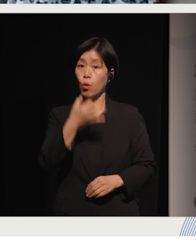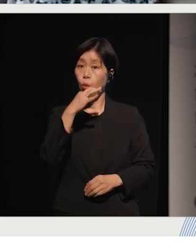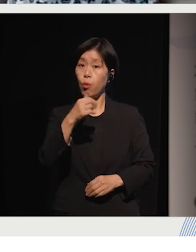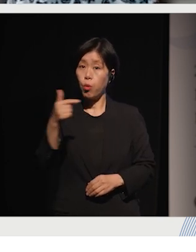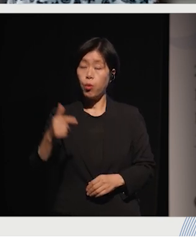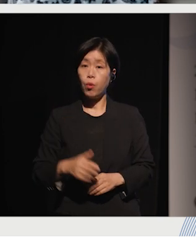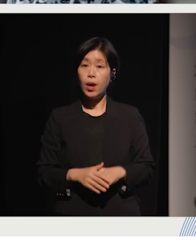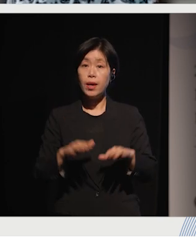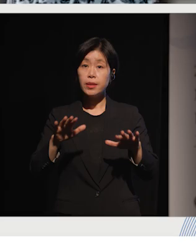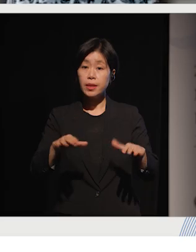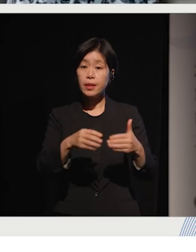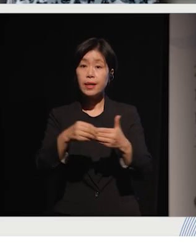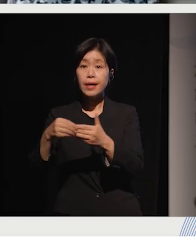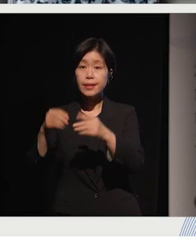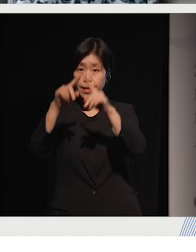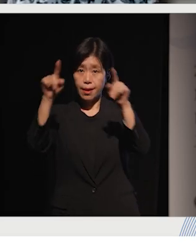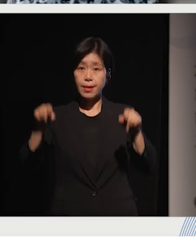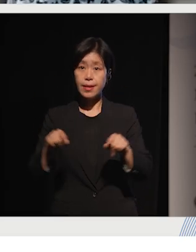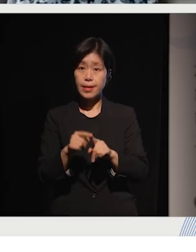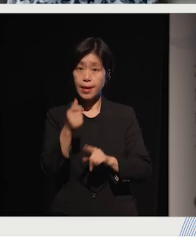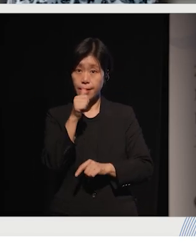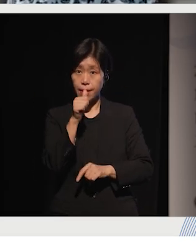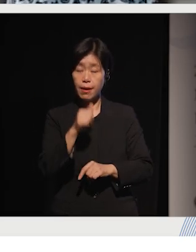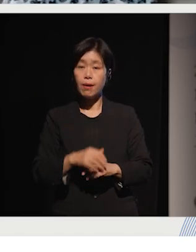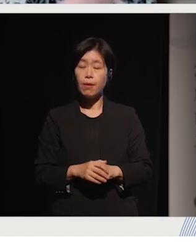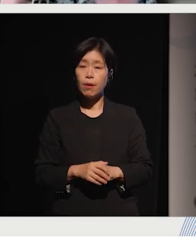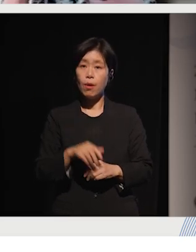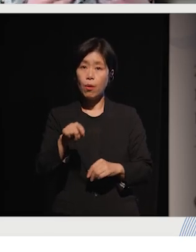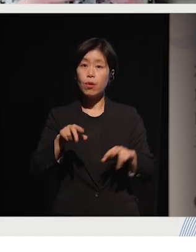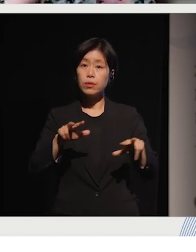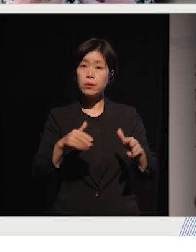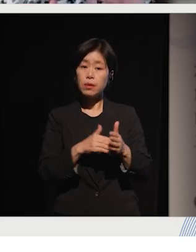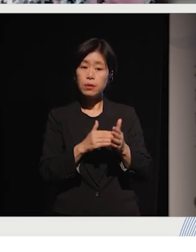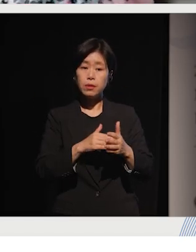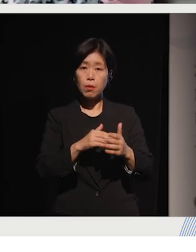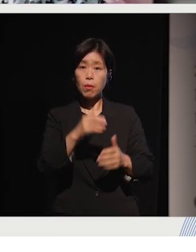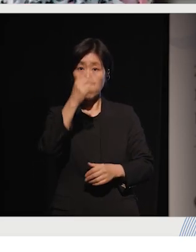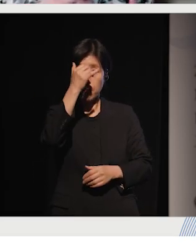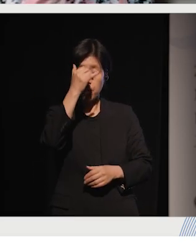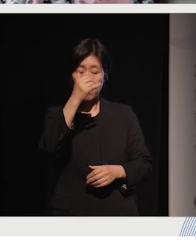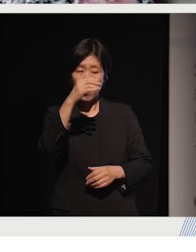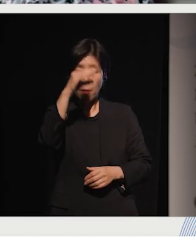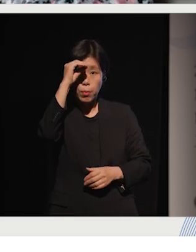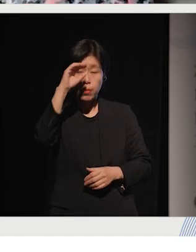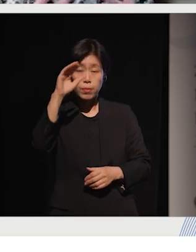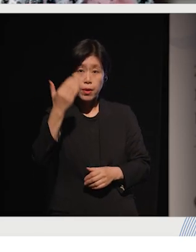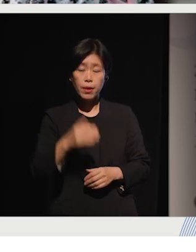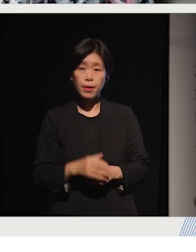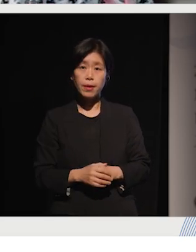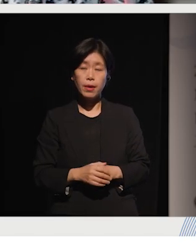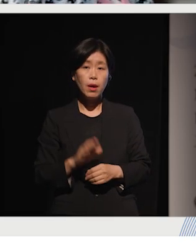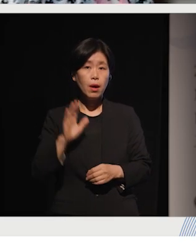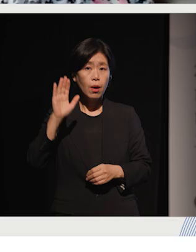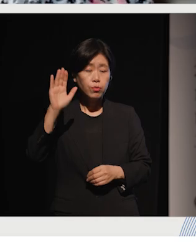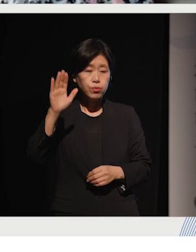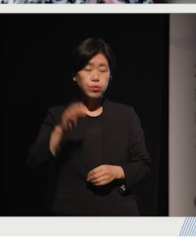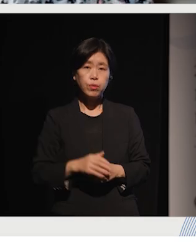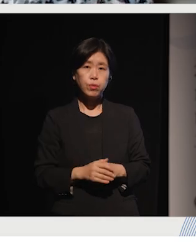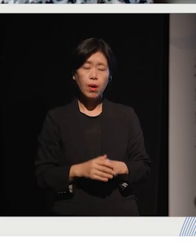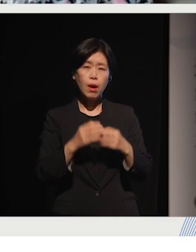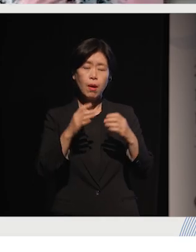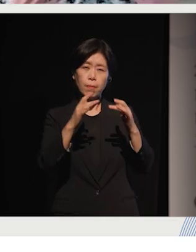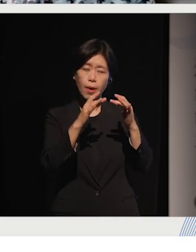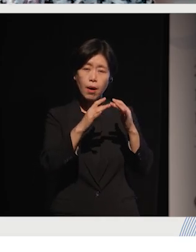a new edited version in the next 2 to 3 years that will have a lot of new information about digital and web